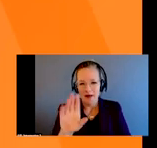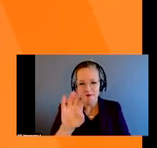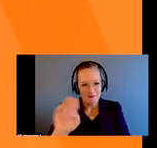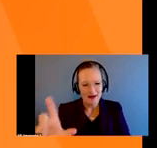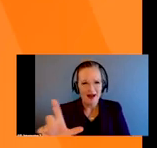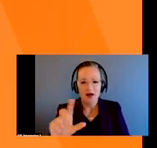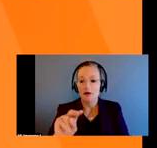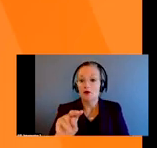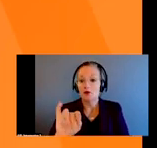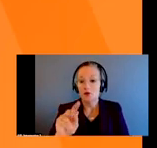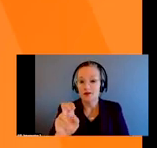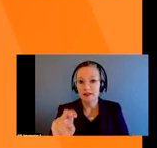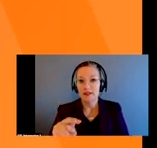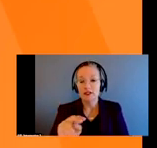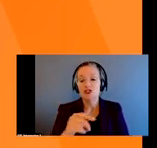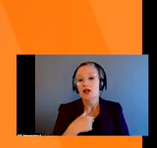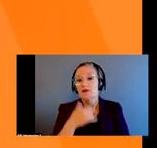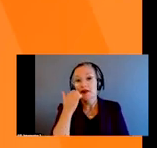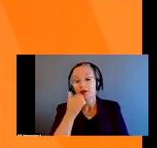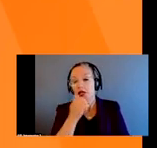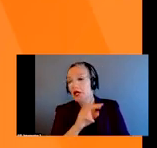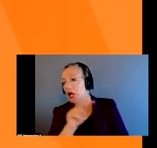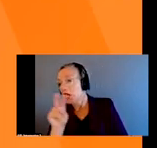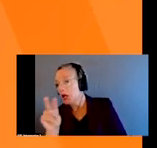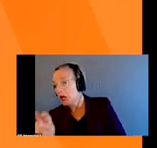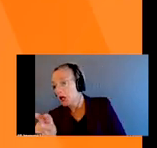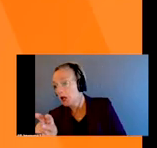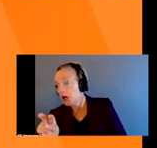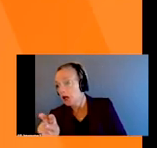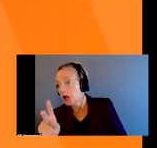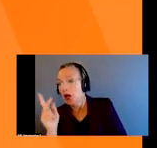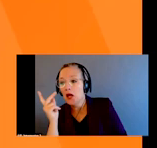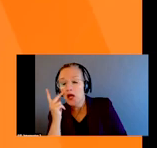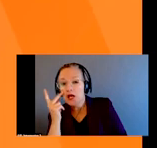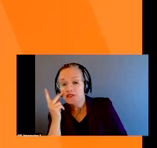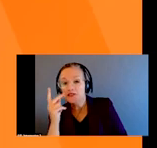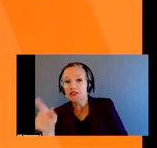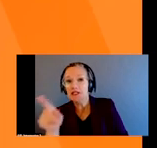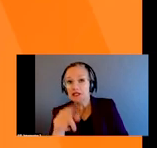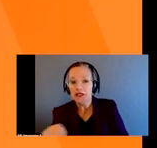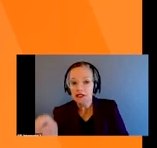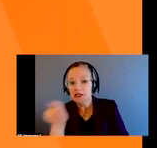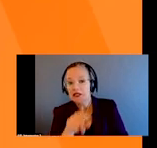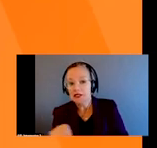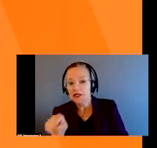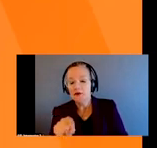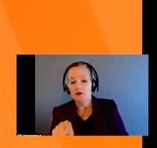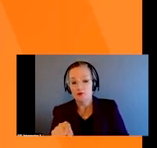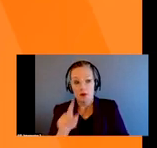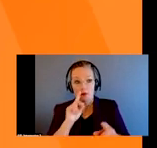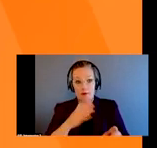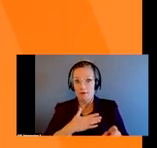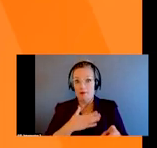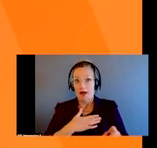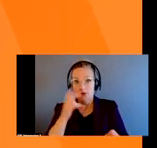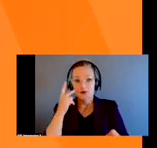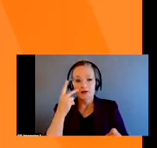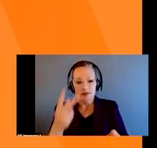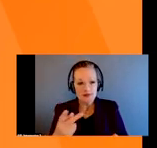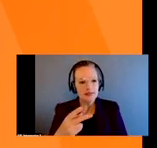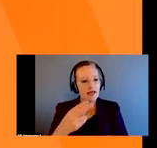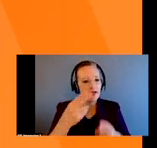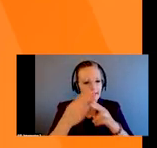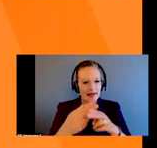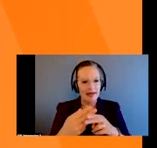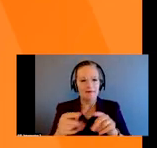into my notifications every single day. If I click my notifications, you'll see who I'm prospecting right now. You're going to see some familiar faces over and over and over. There's